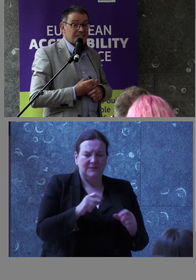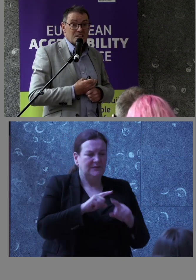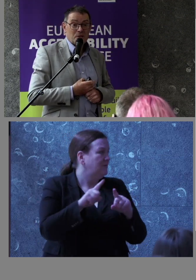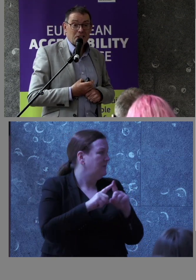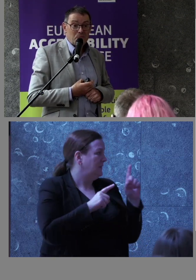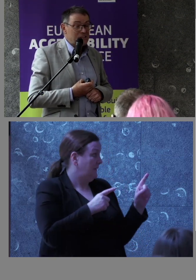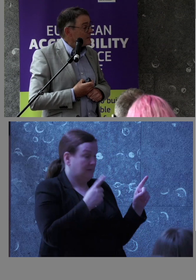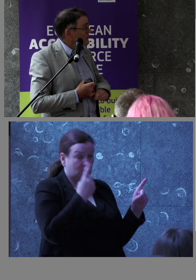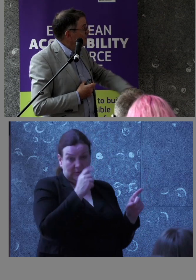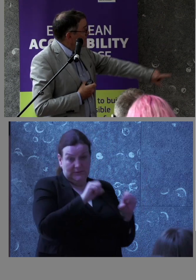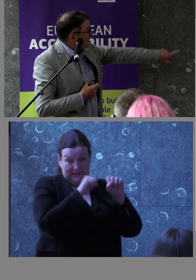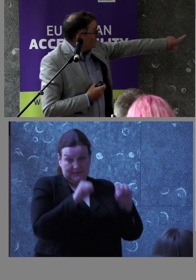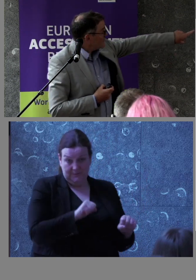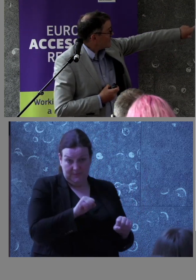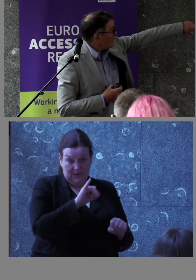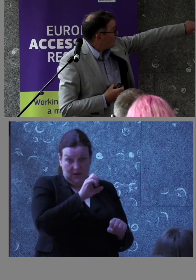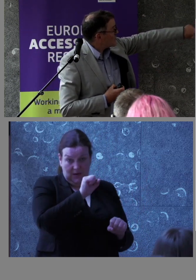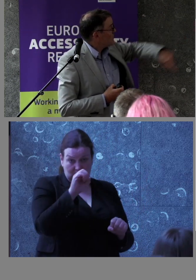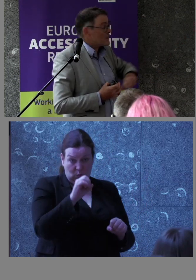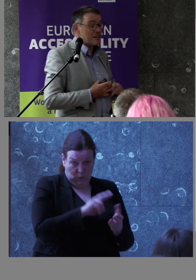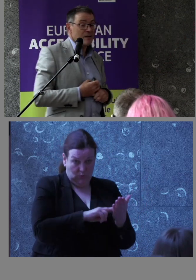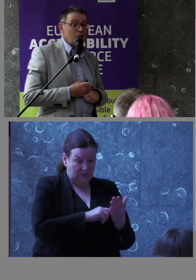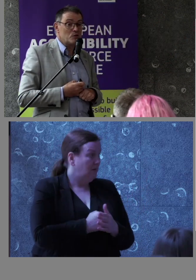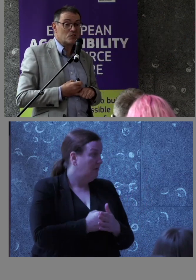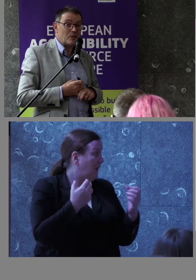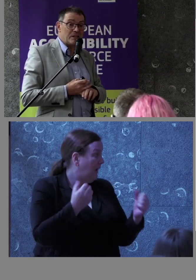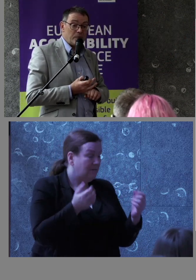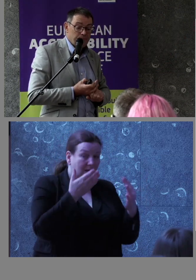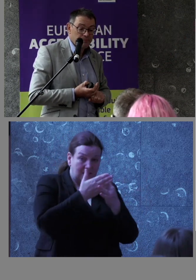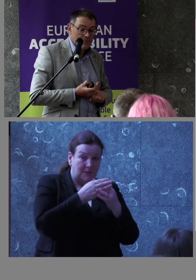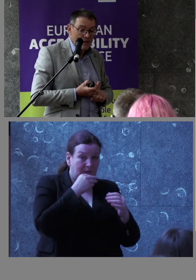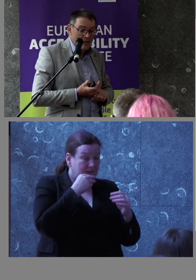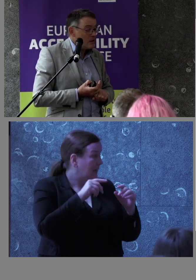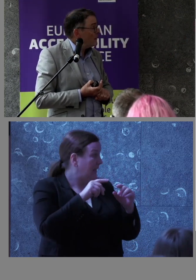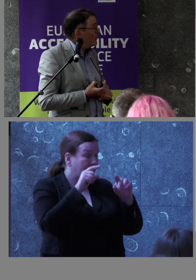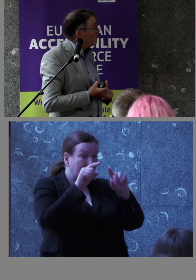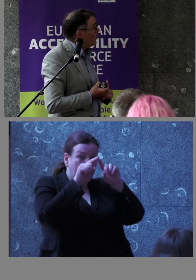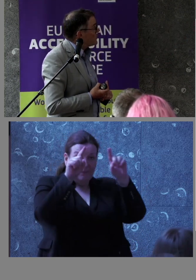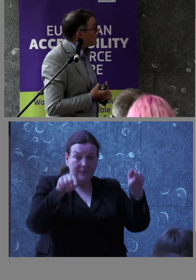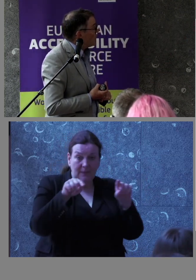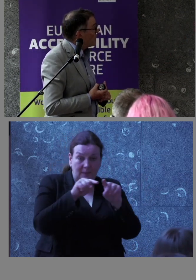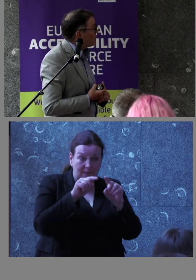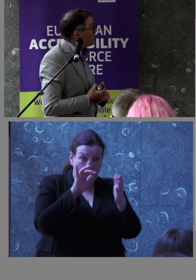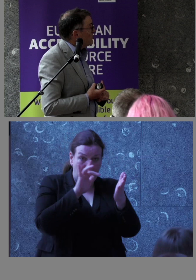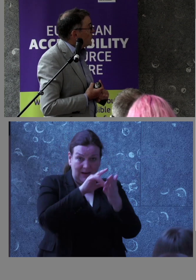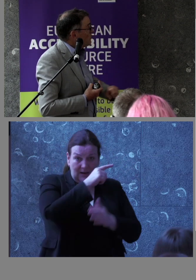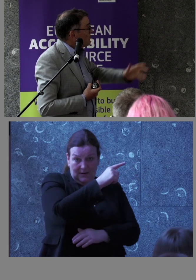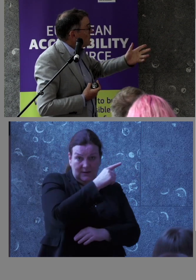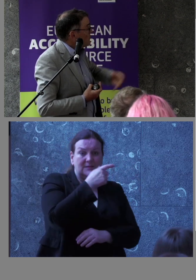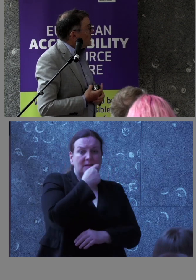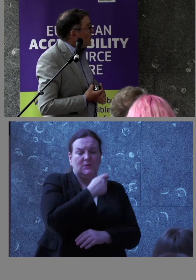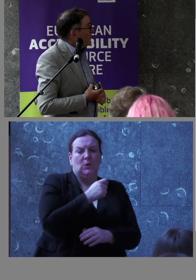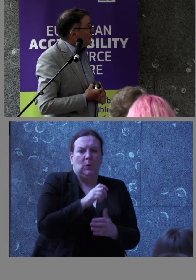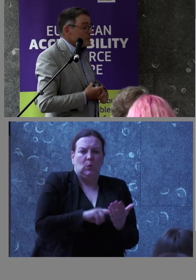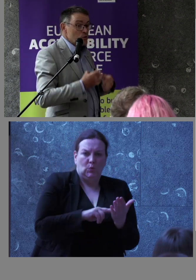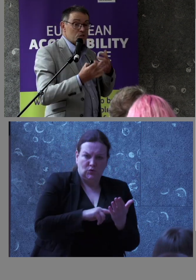system. And improve trust and credibility as an organization. And ultimately, it's all about providing a better user experience for